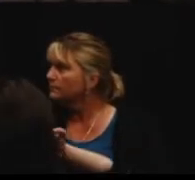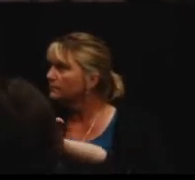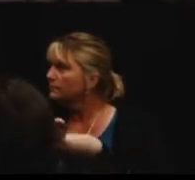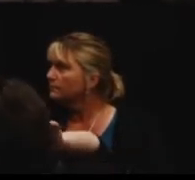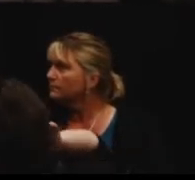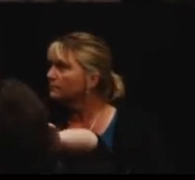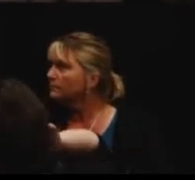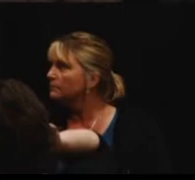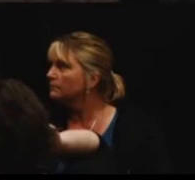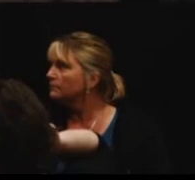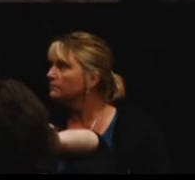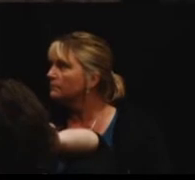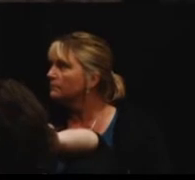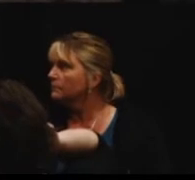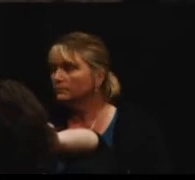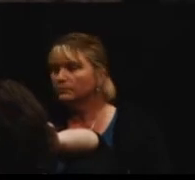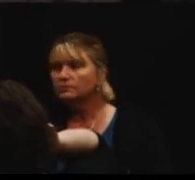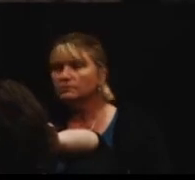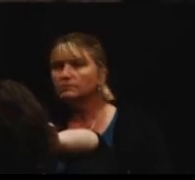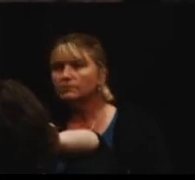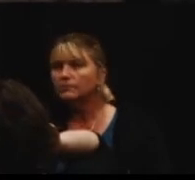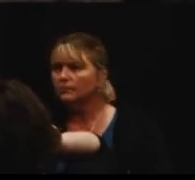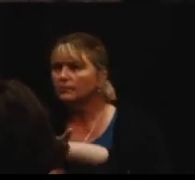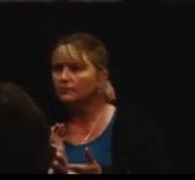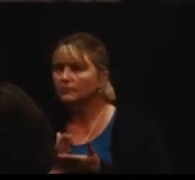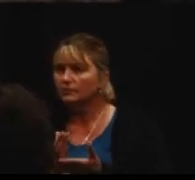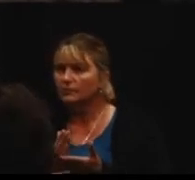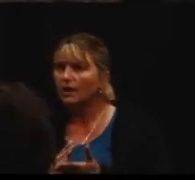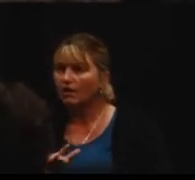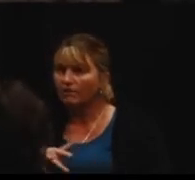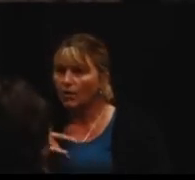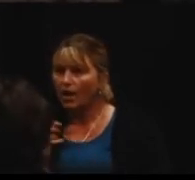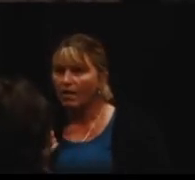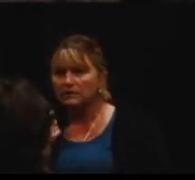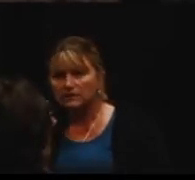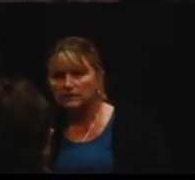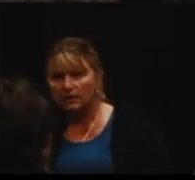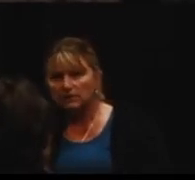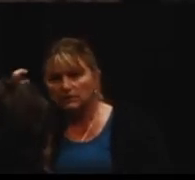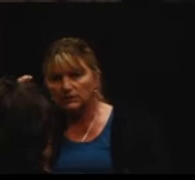I think there are some serious considerations for the future, particularly around privacy